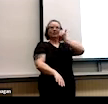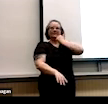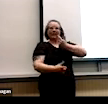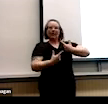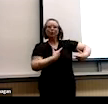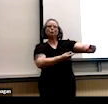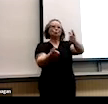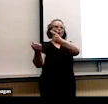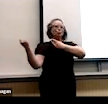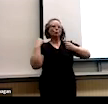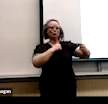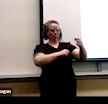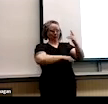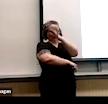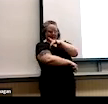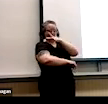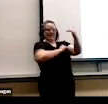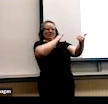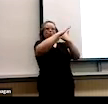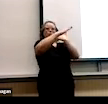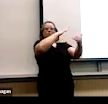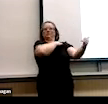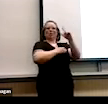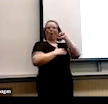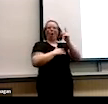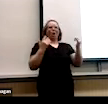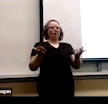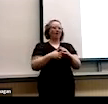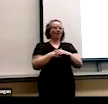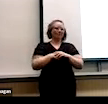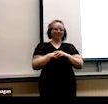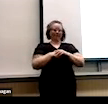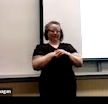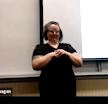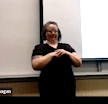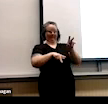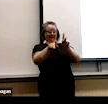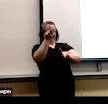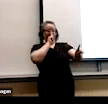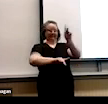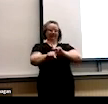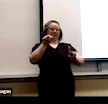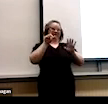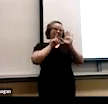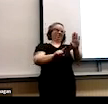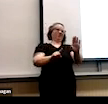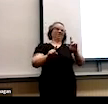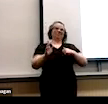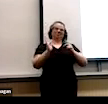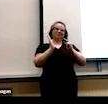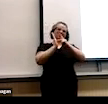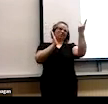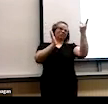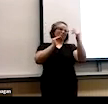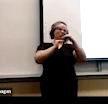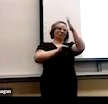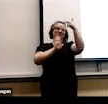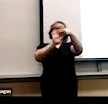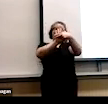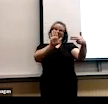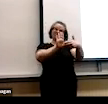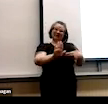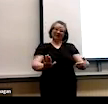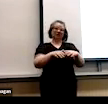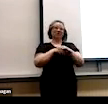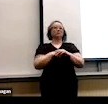talk. In real life, we see people with multiple different diagnoses at multiple life stages. So people come into the TLC program either